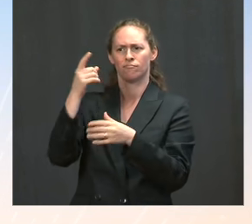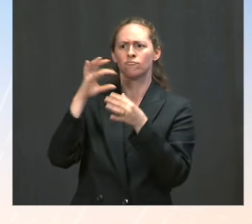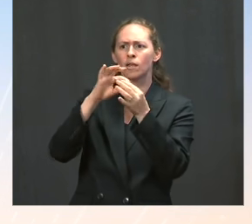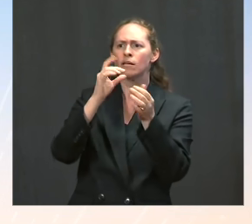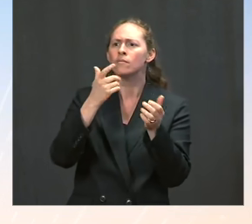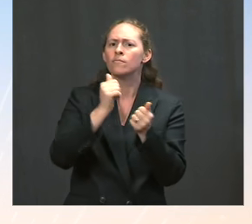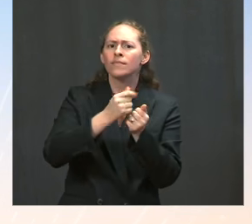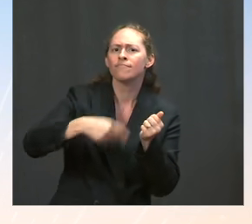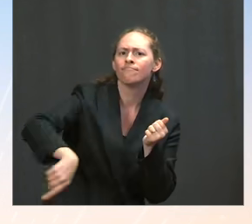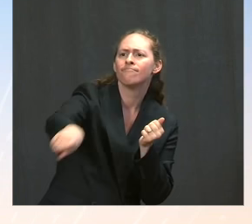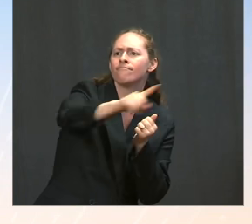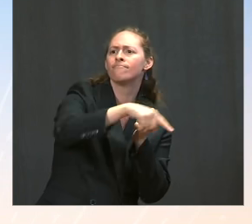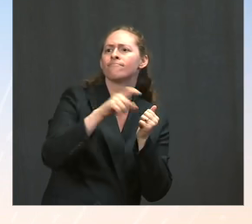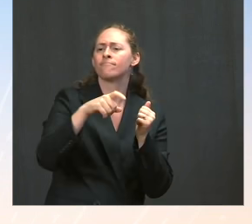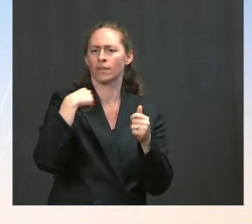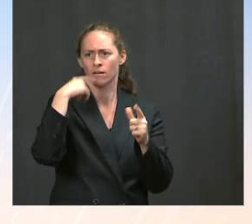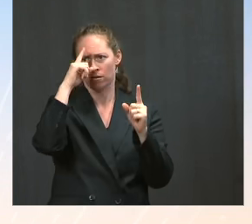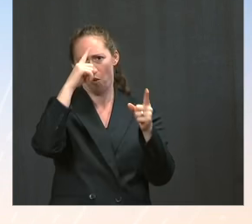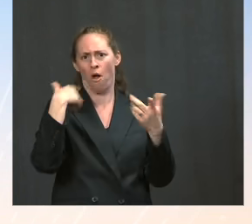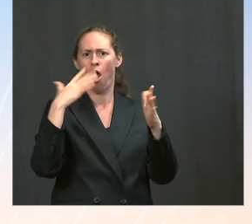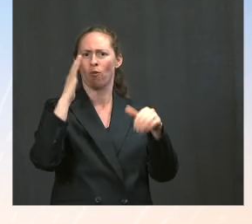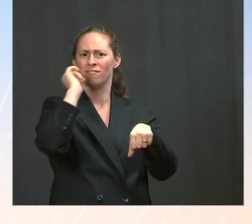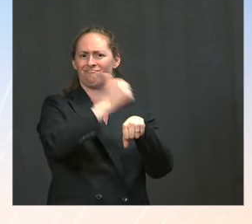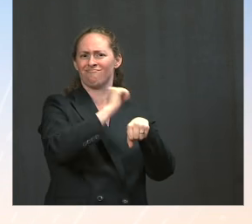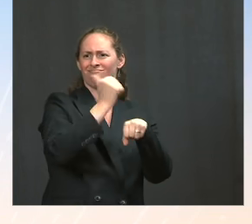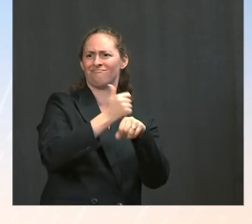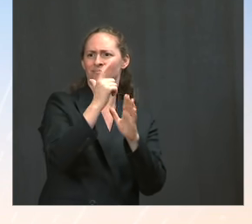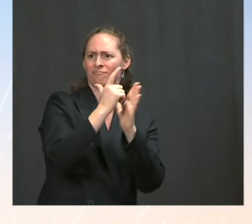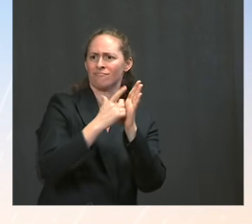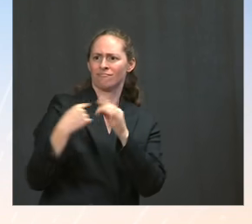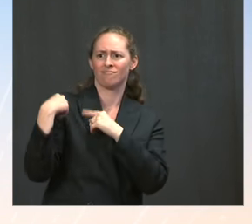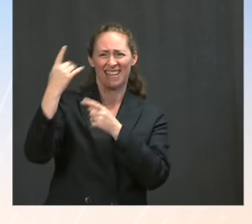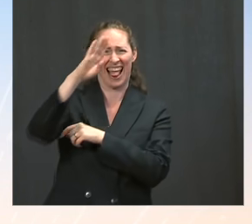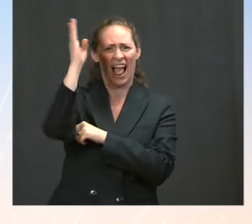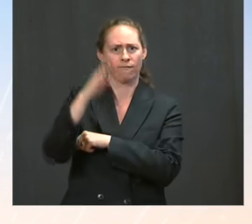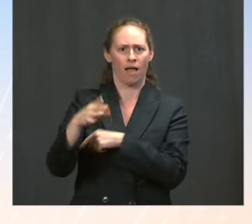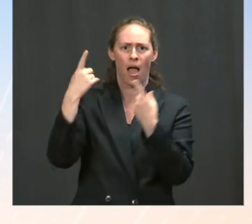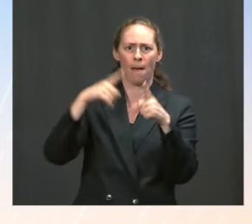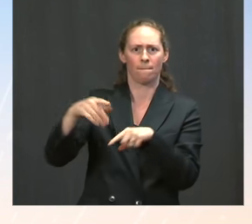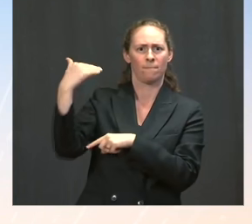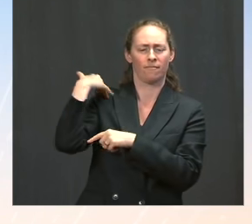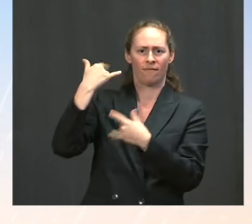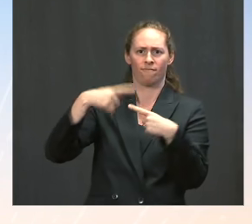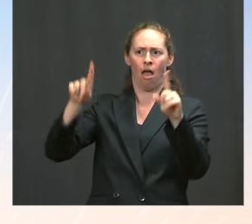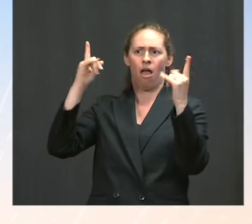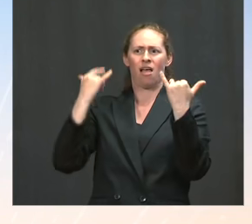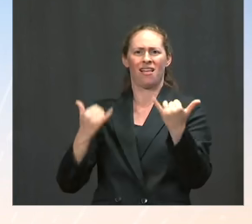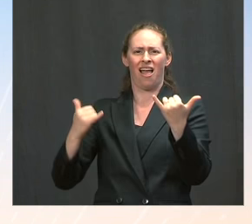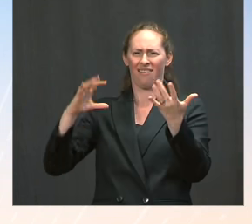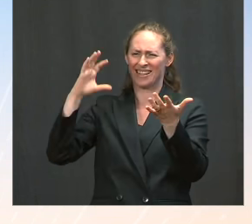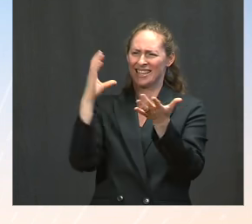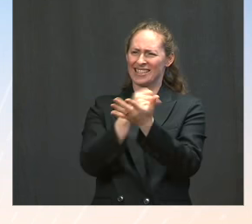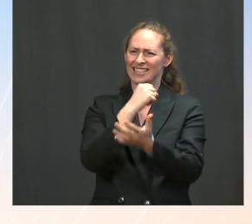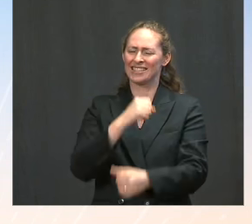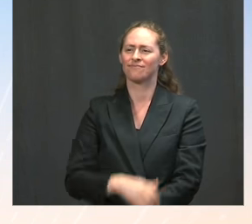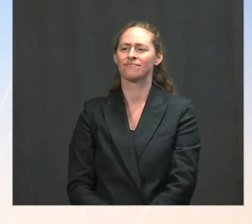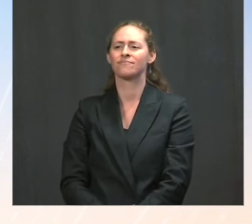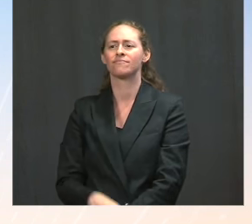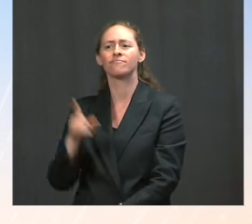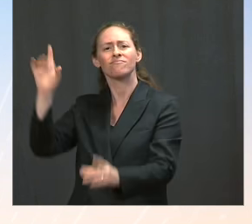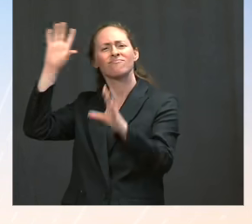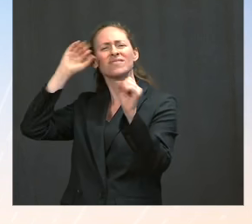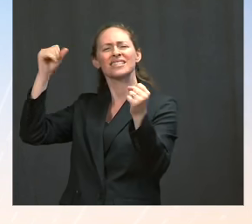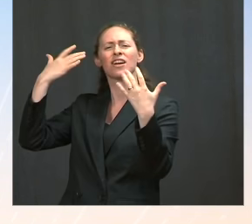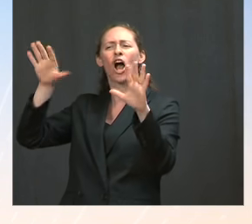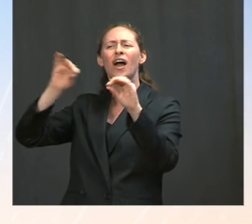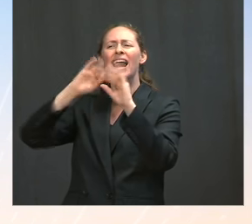ever made. And it's a testament to the President's commitment to do far more than simply recover, but